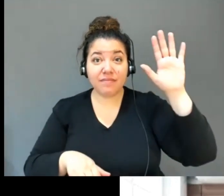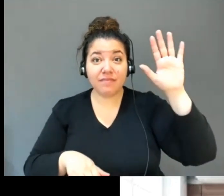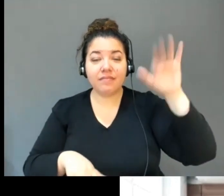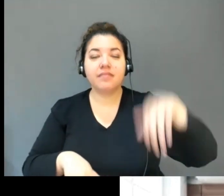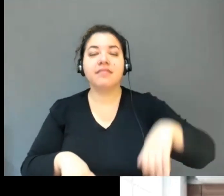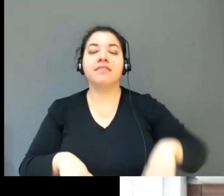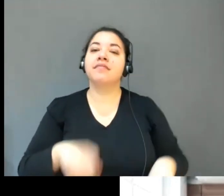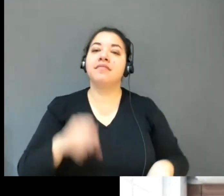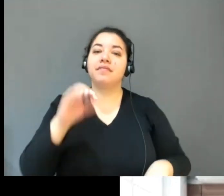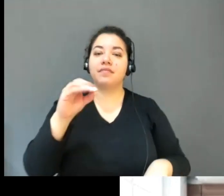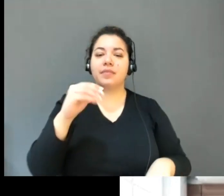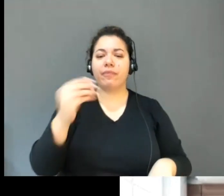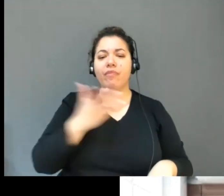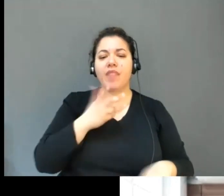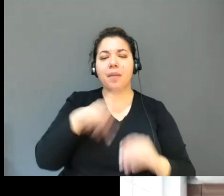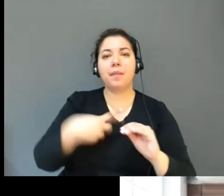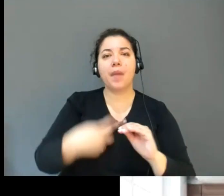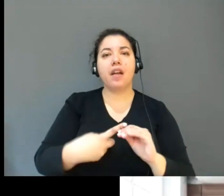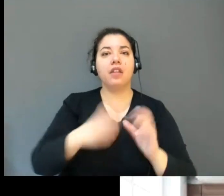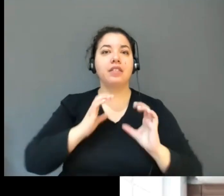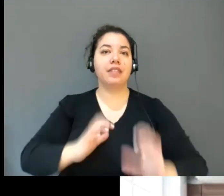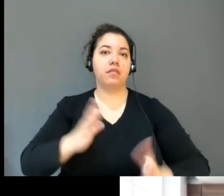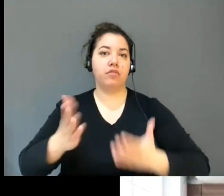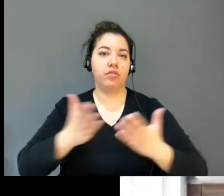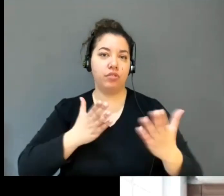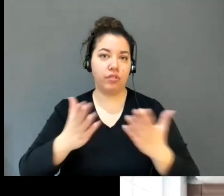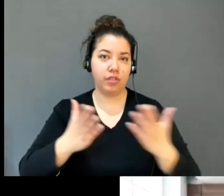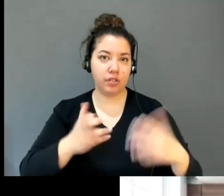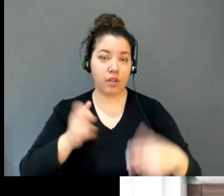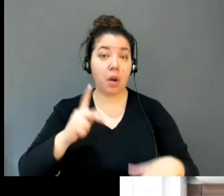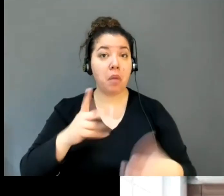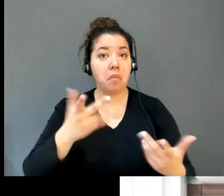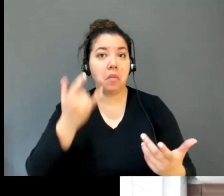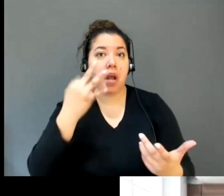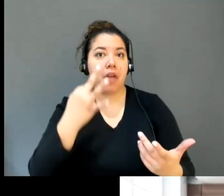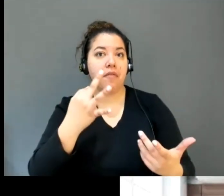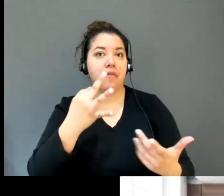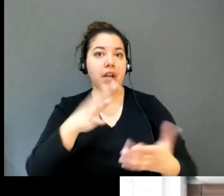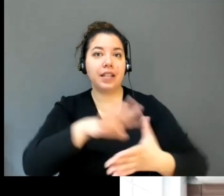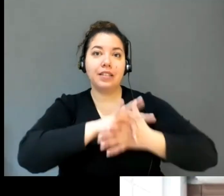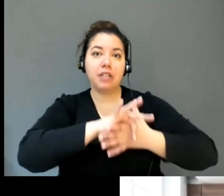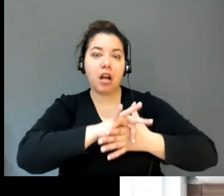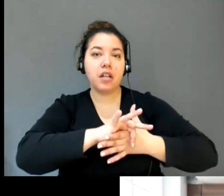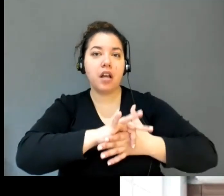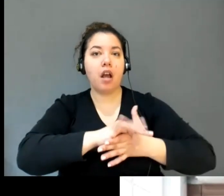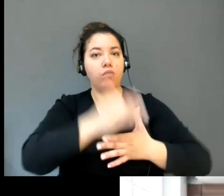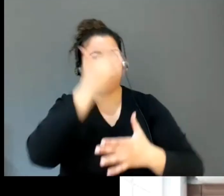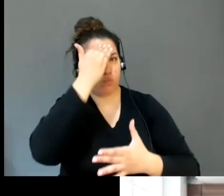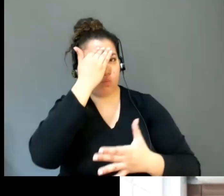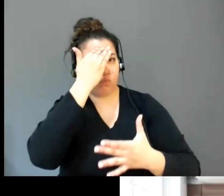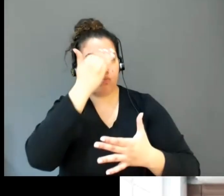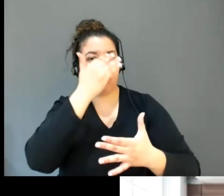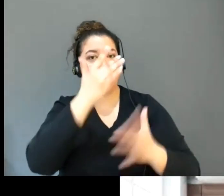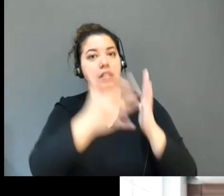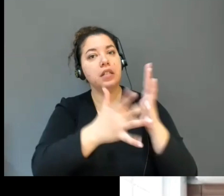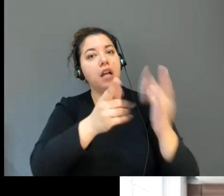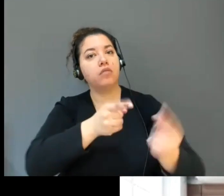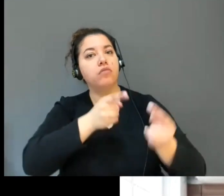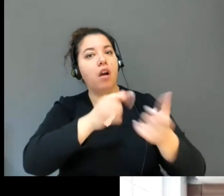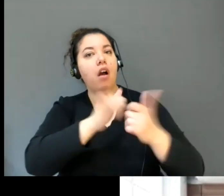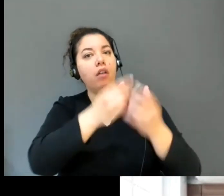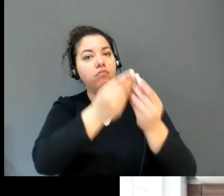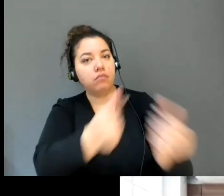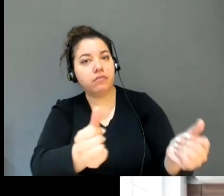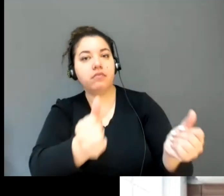me about the customer service side of things. It's one thing to know how to solve a technical challenge, but it's another thing